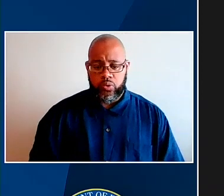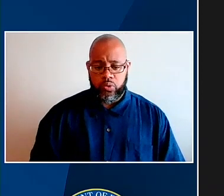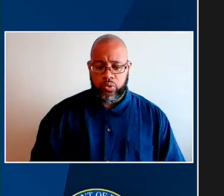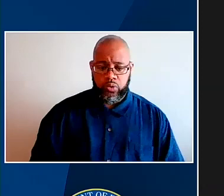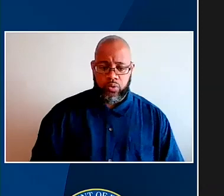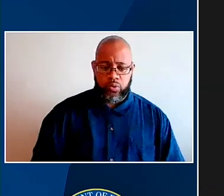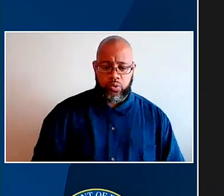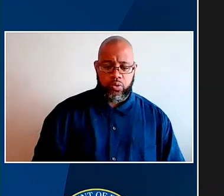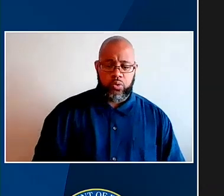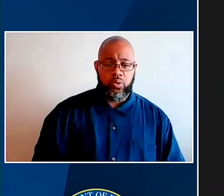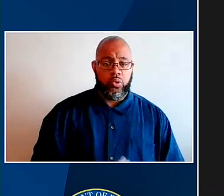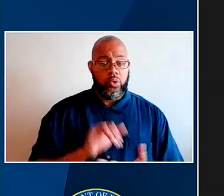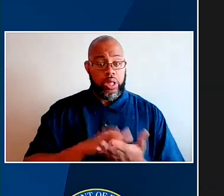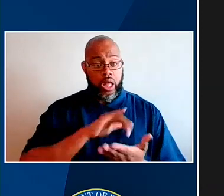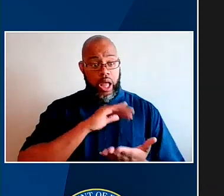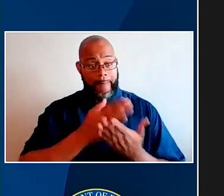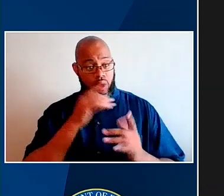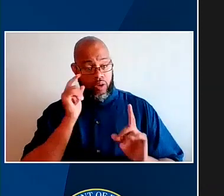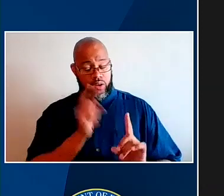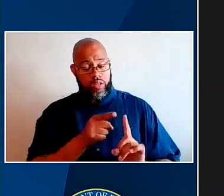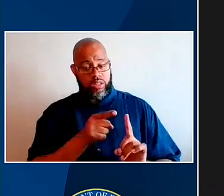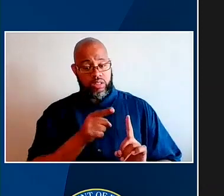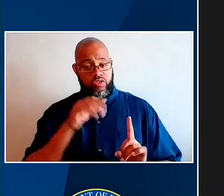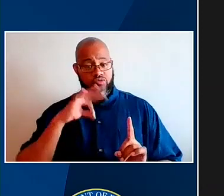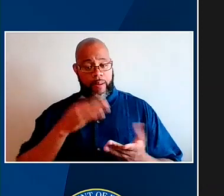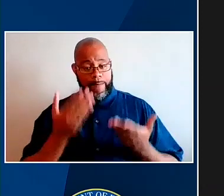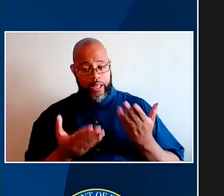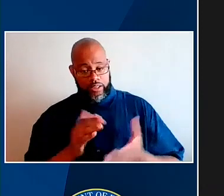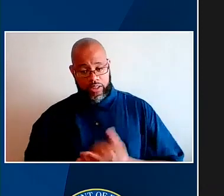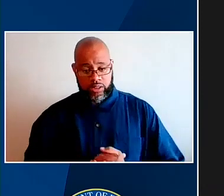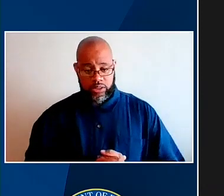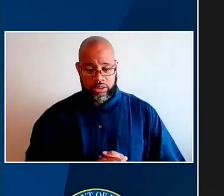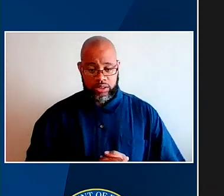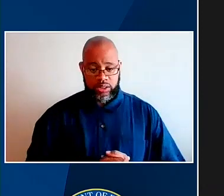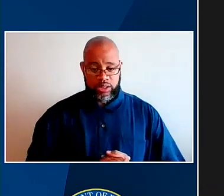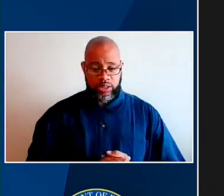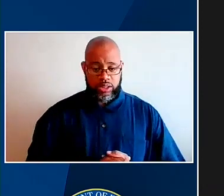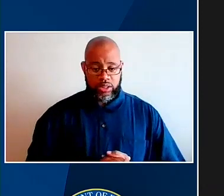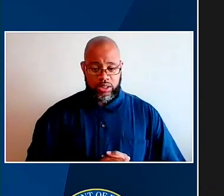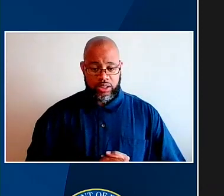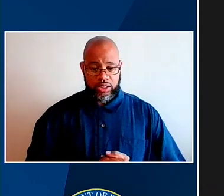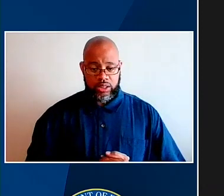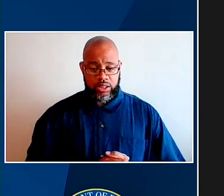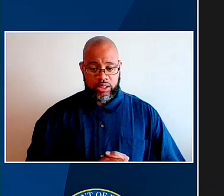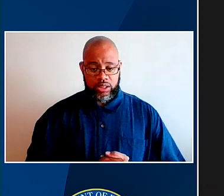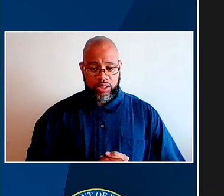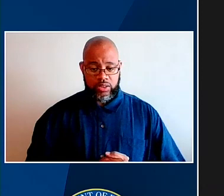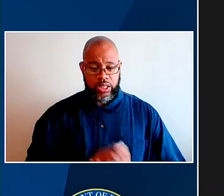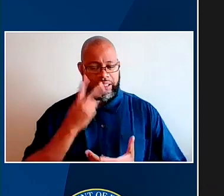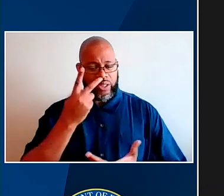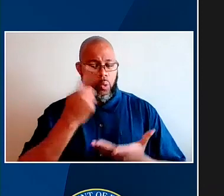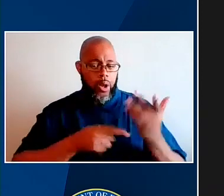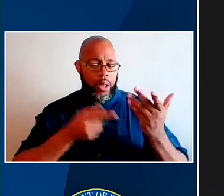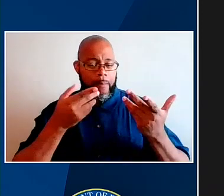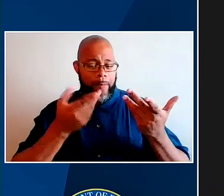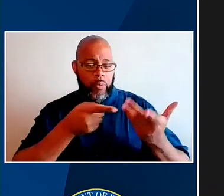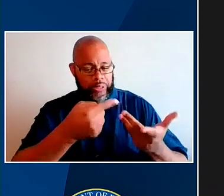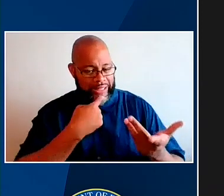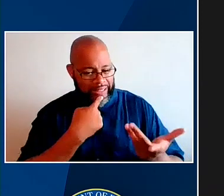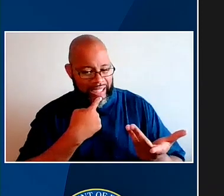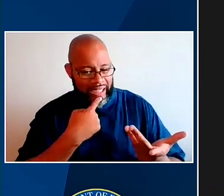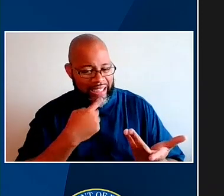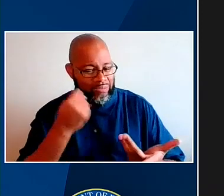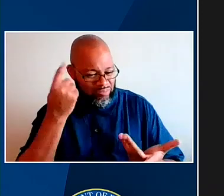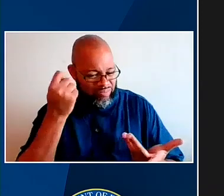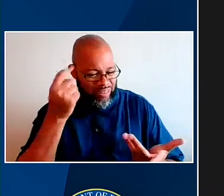the lesser of the credit balance or the amount determined. So it is. I see what you're saying there. Would it be possible for the school to make a